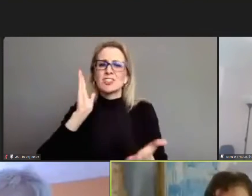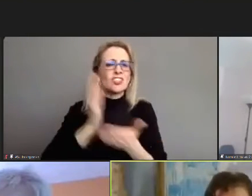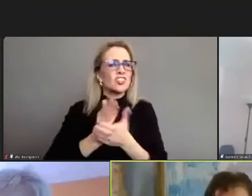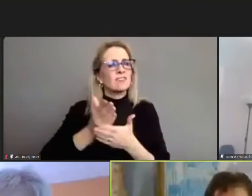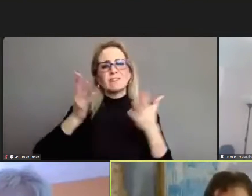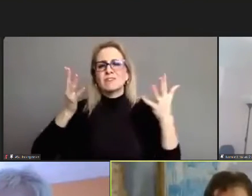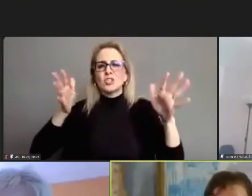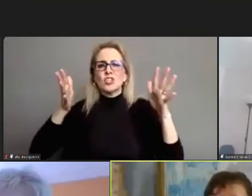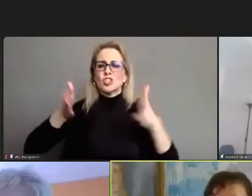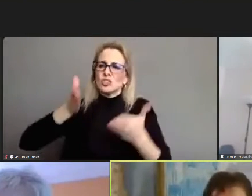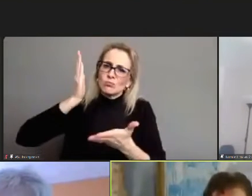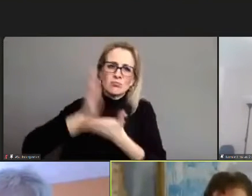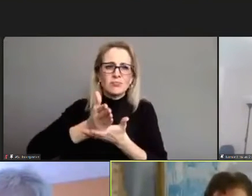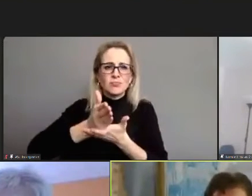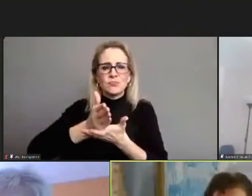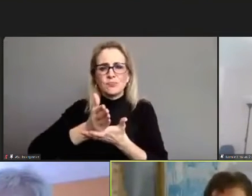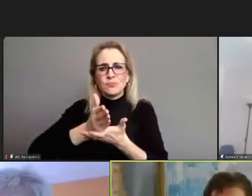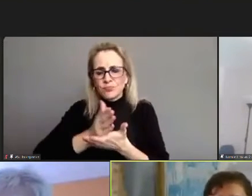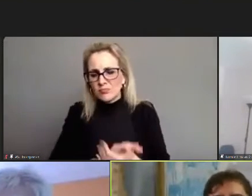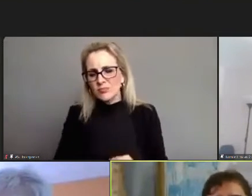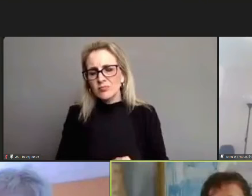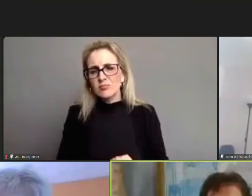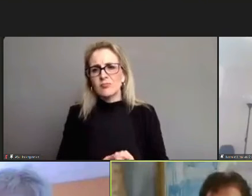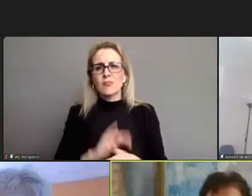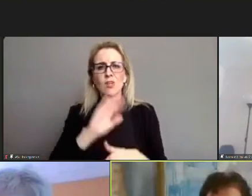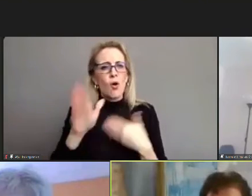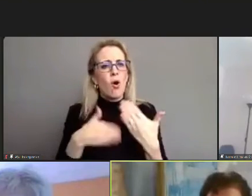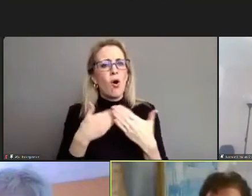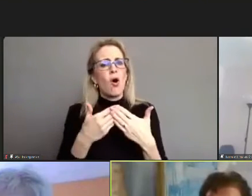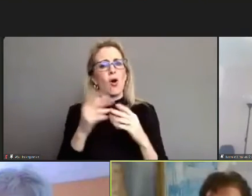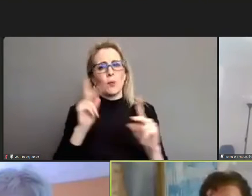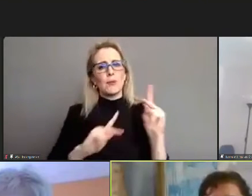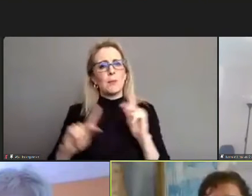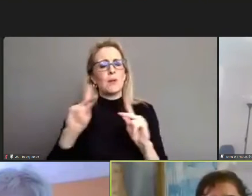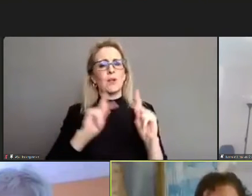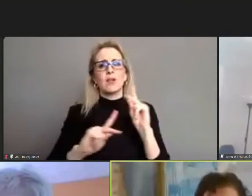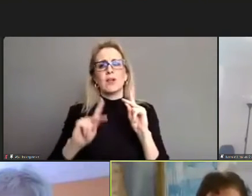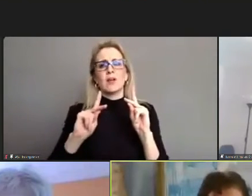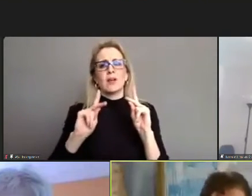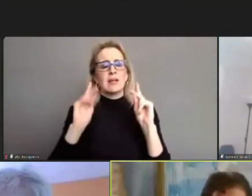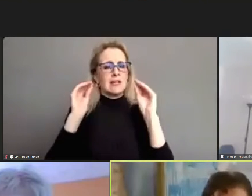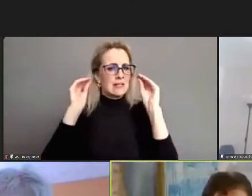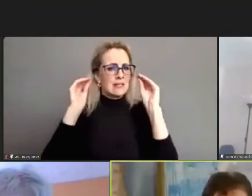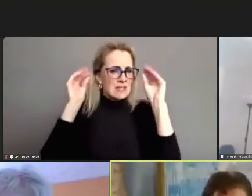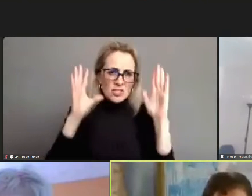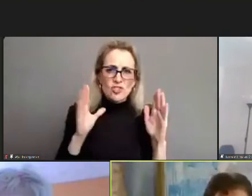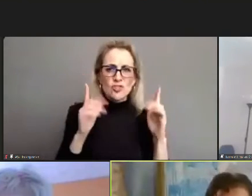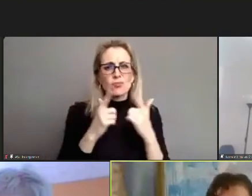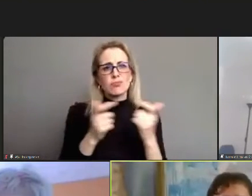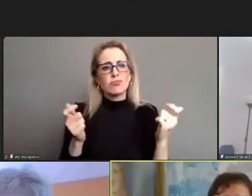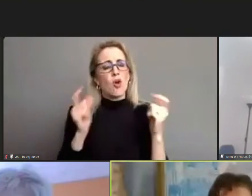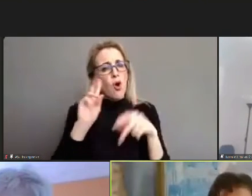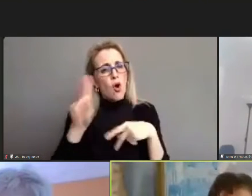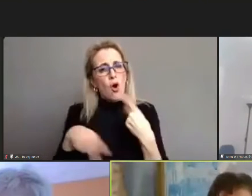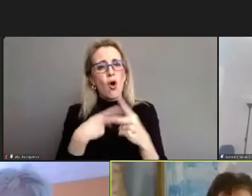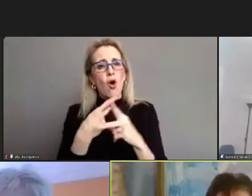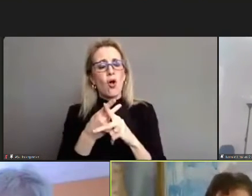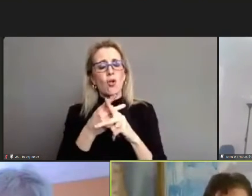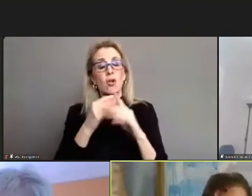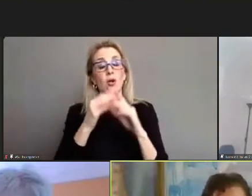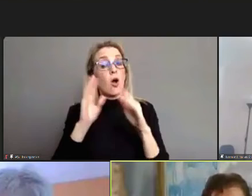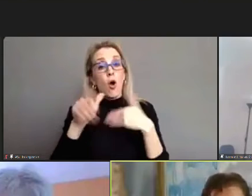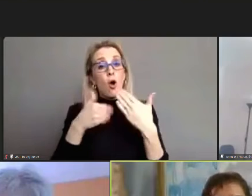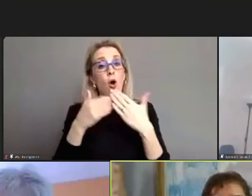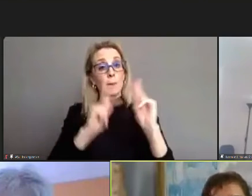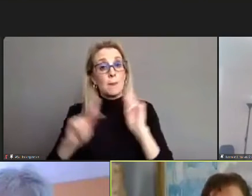jail workers and teachers must be immediately and unconditionally released. We will not give up for